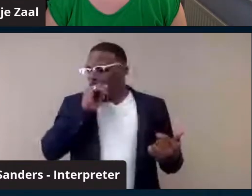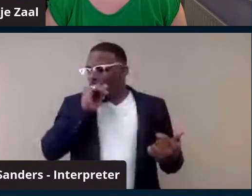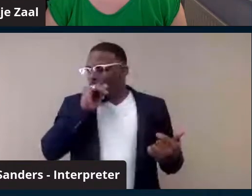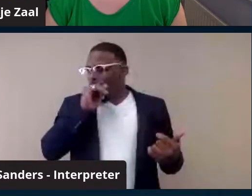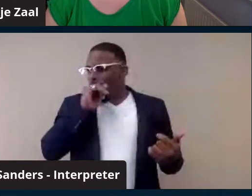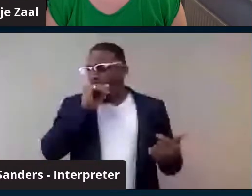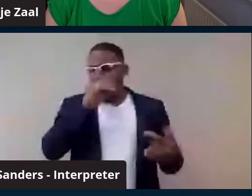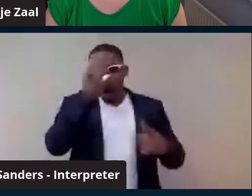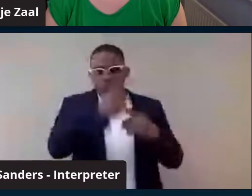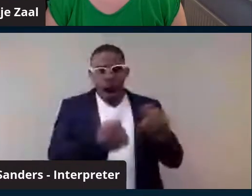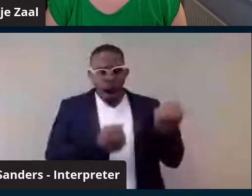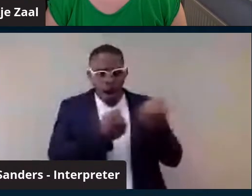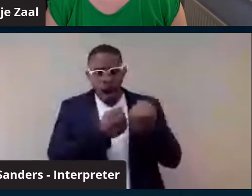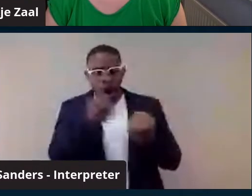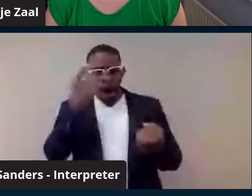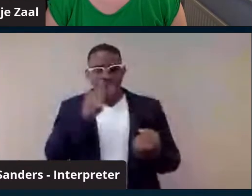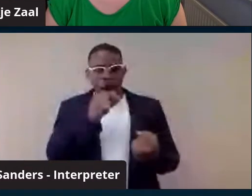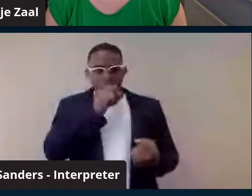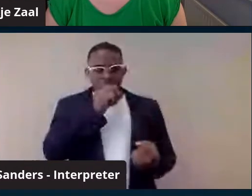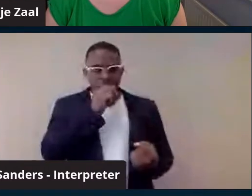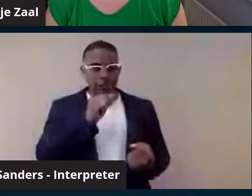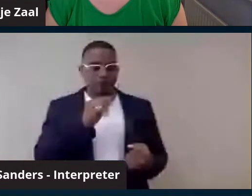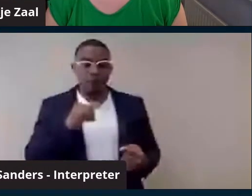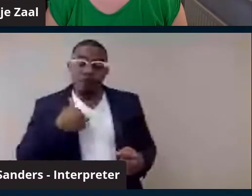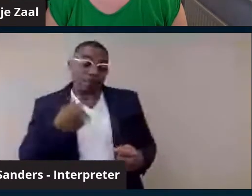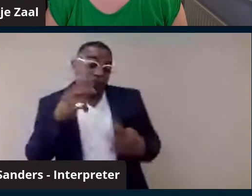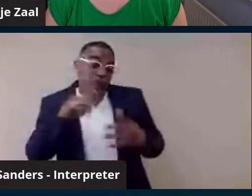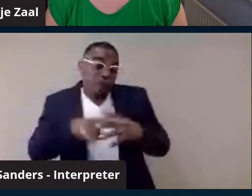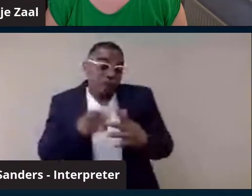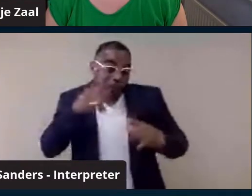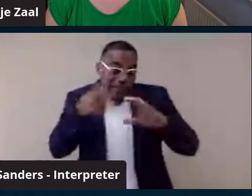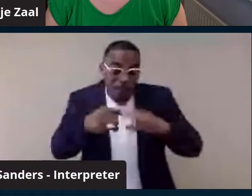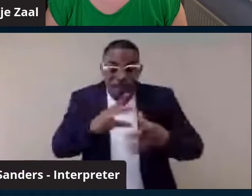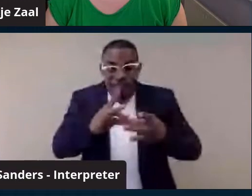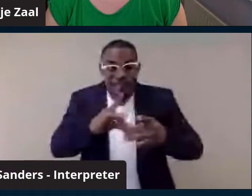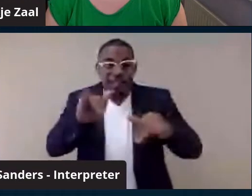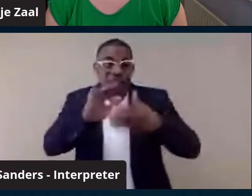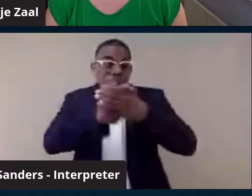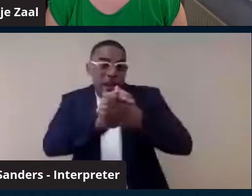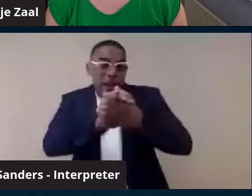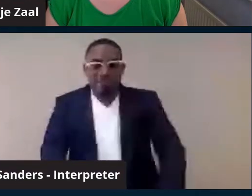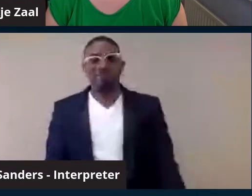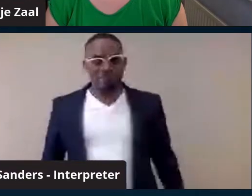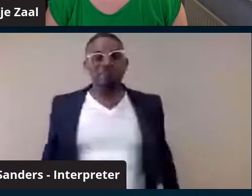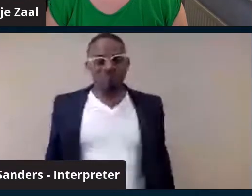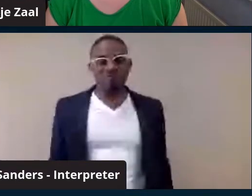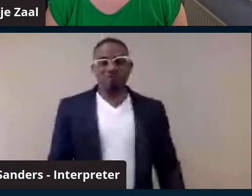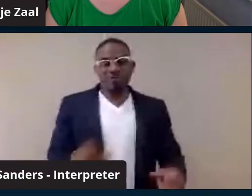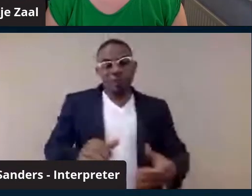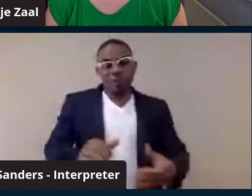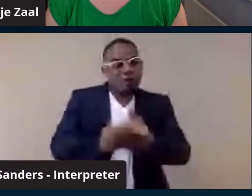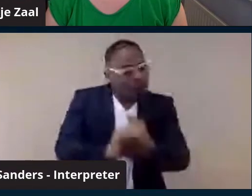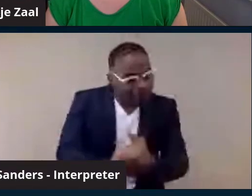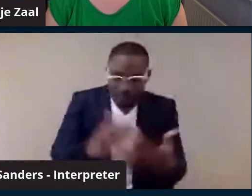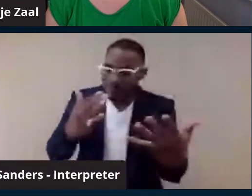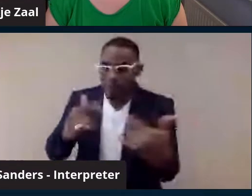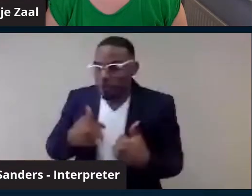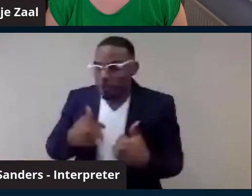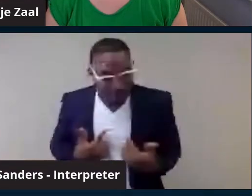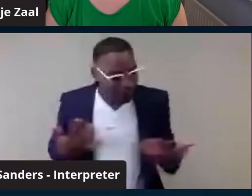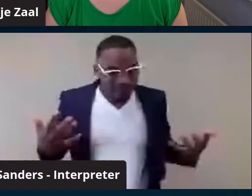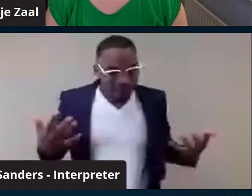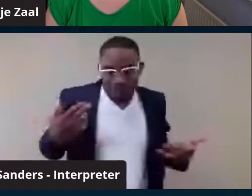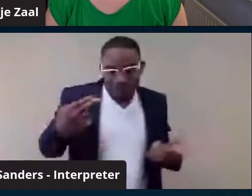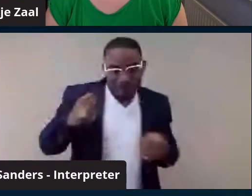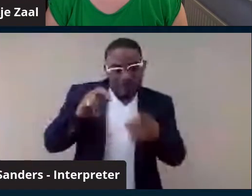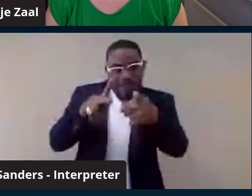advocate, and I saw the email saying congratulations. So congratulations to me and Hank